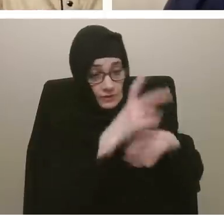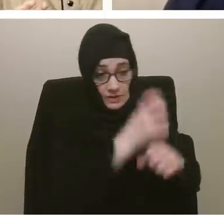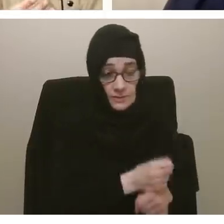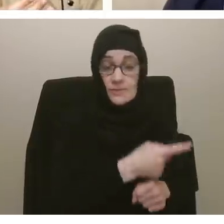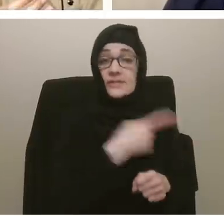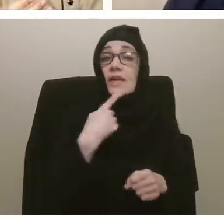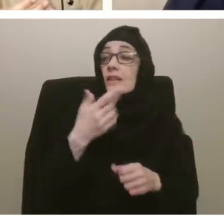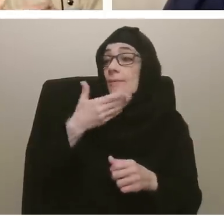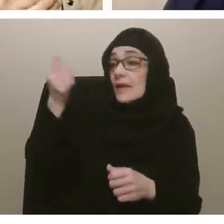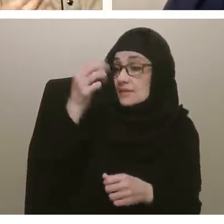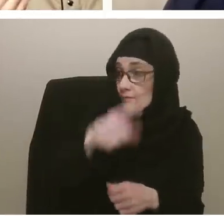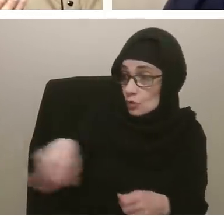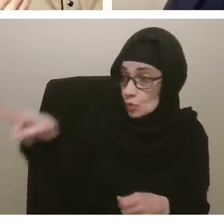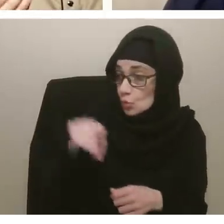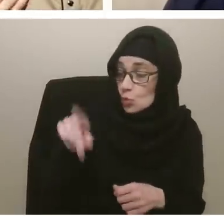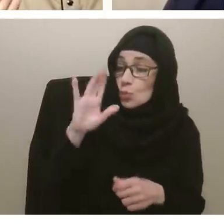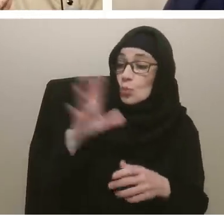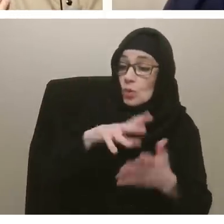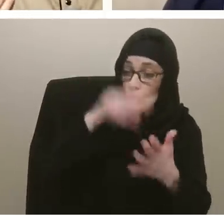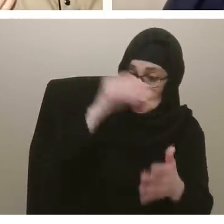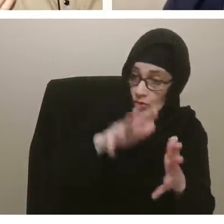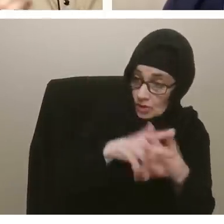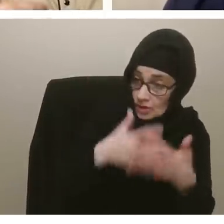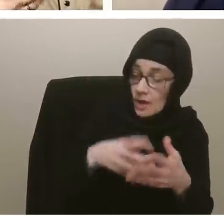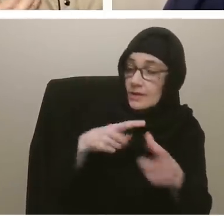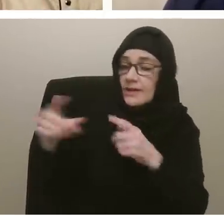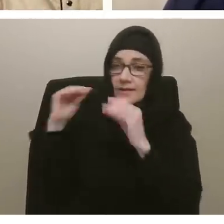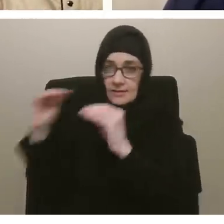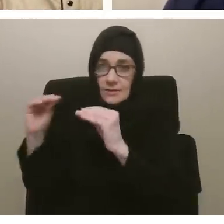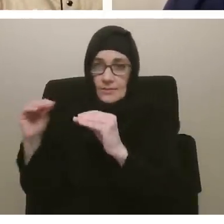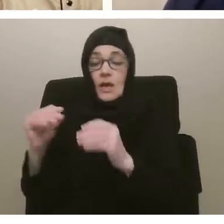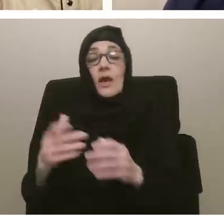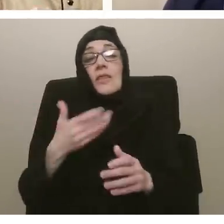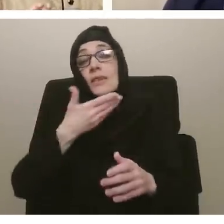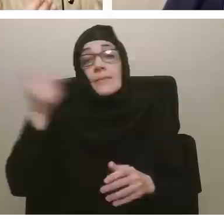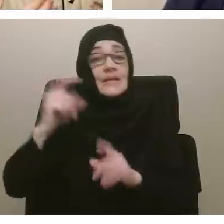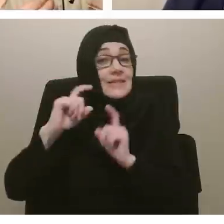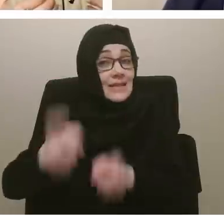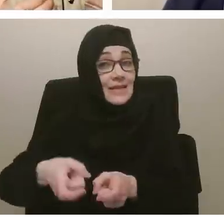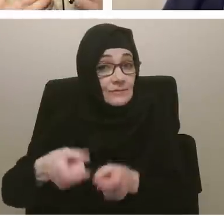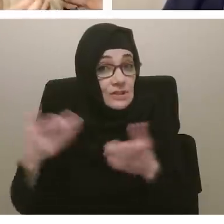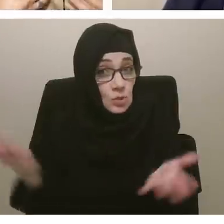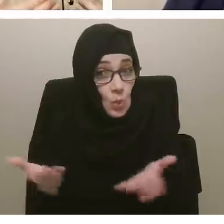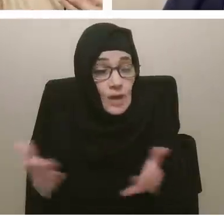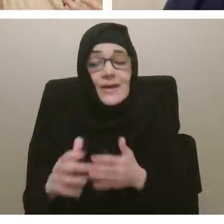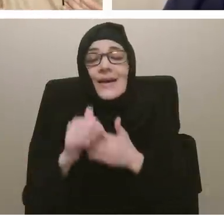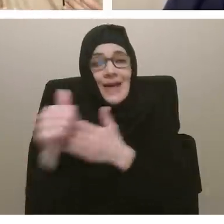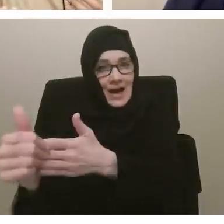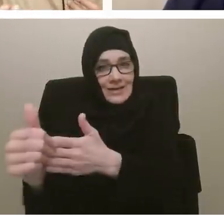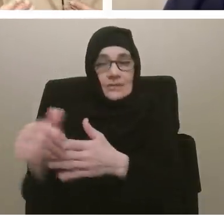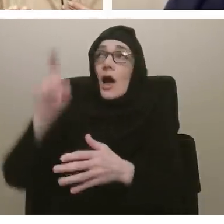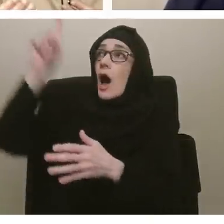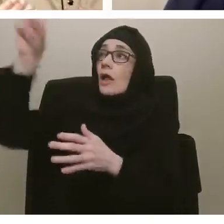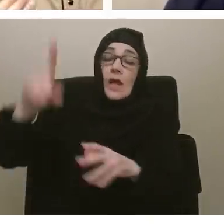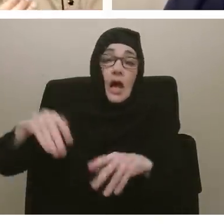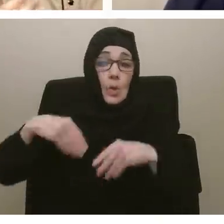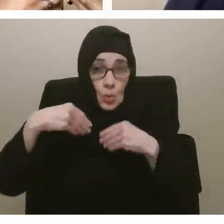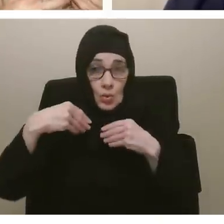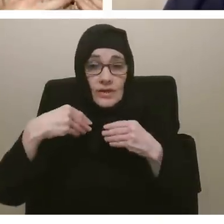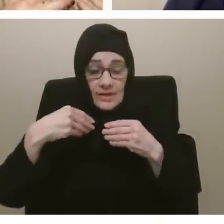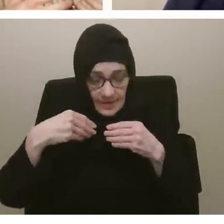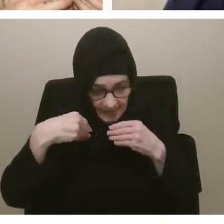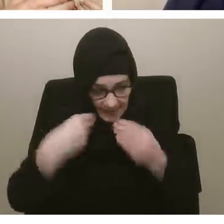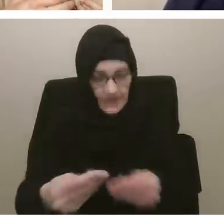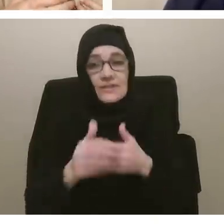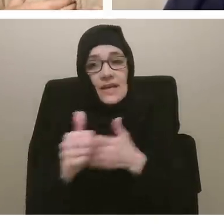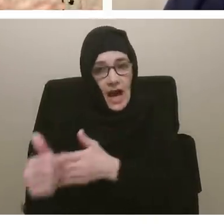then teach it. There's no greater gift than guidance. And so giving guidance, right? And Allah gives guidance through you, of course, in that regard. But